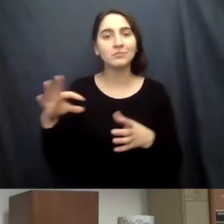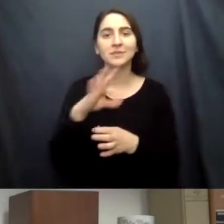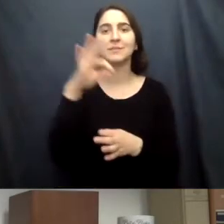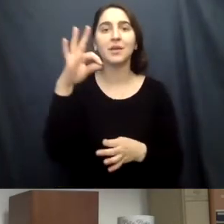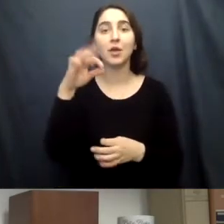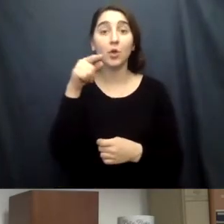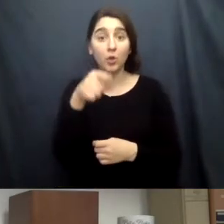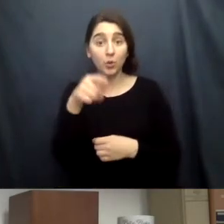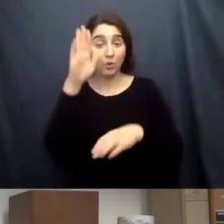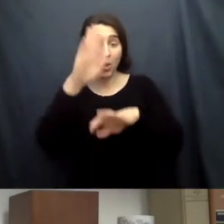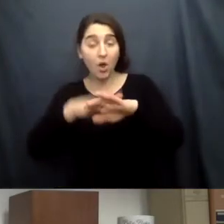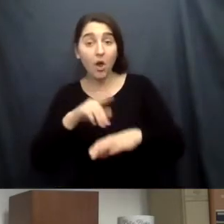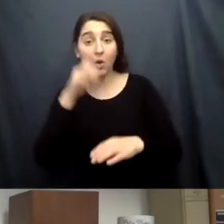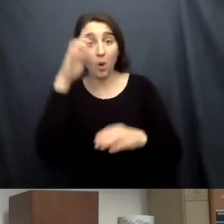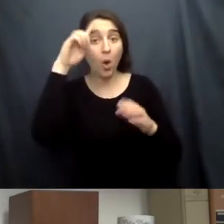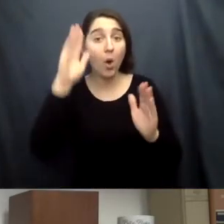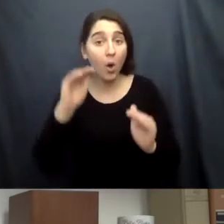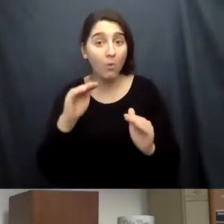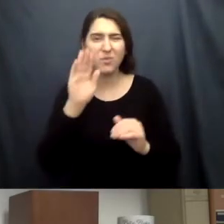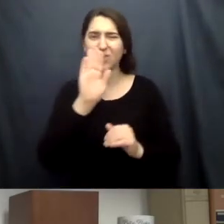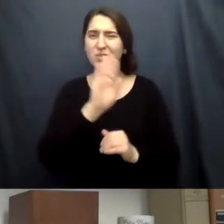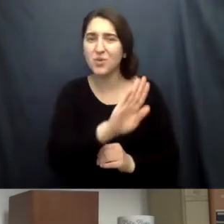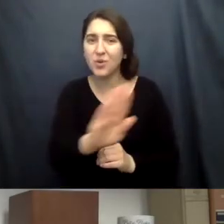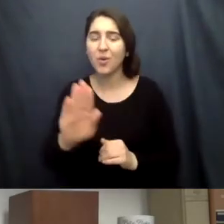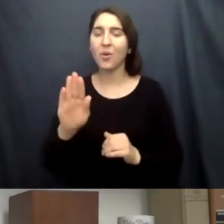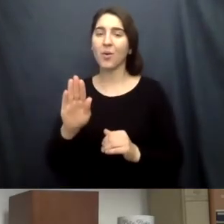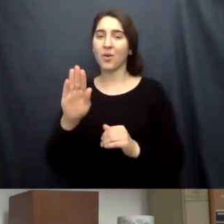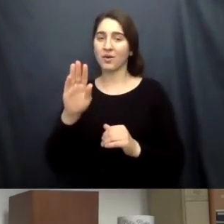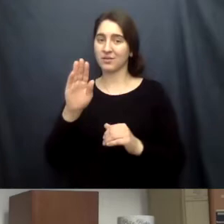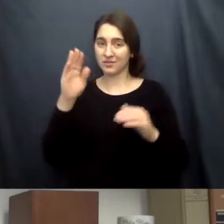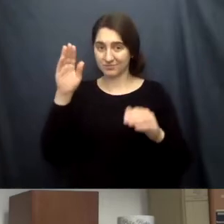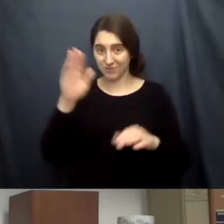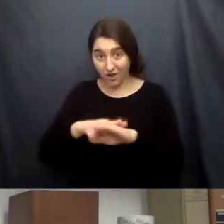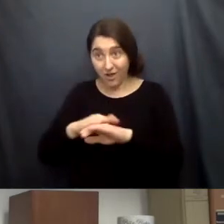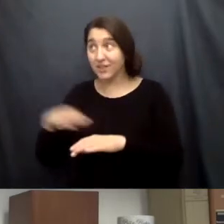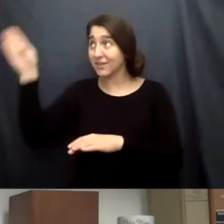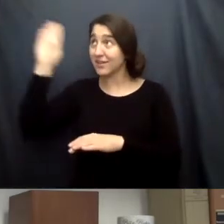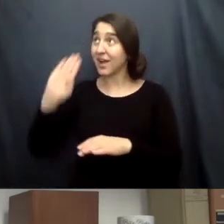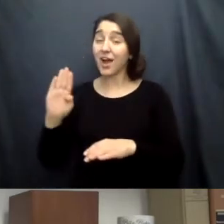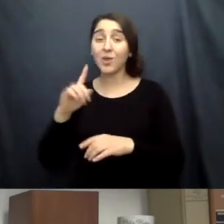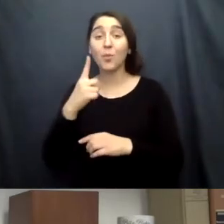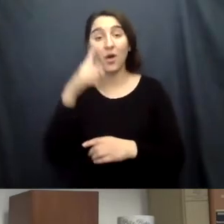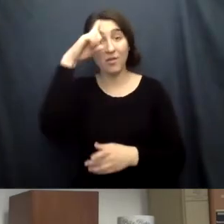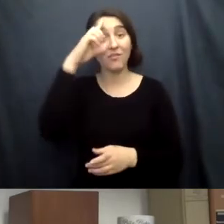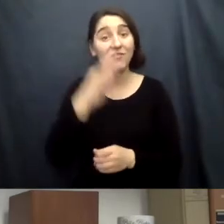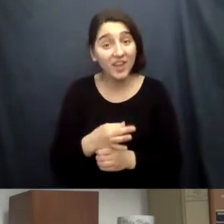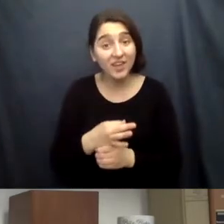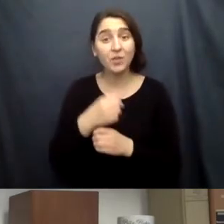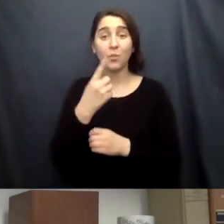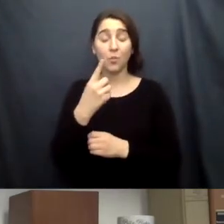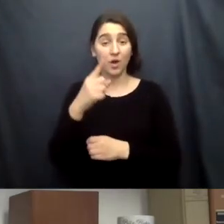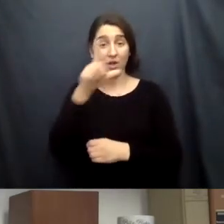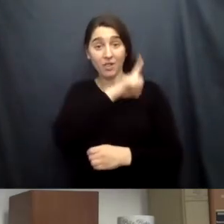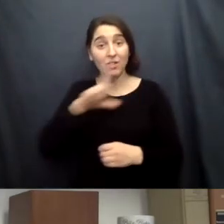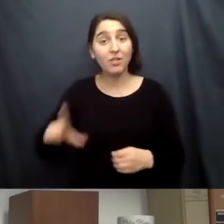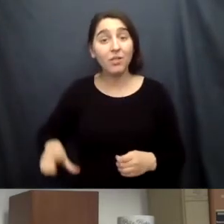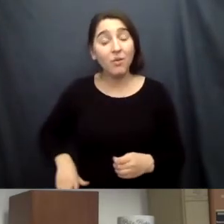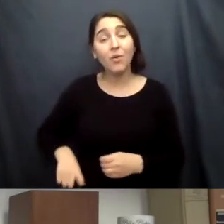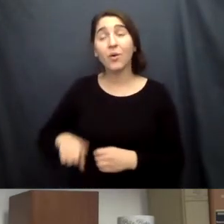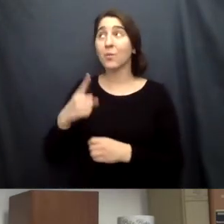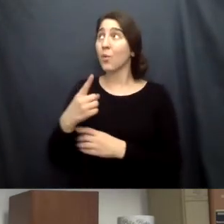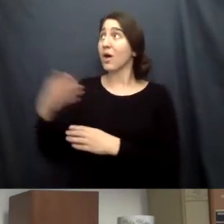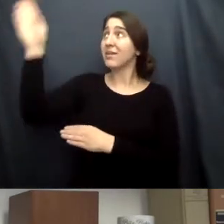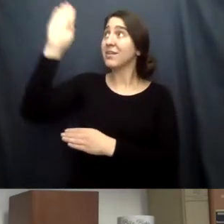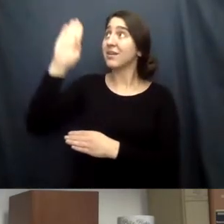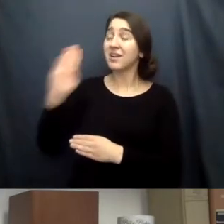one body and one spirit, just as you were called to the one hope of your calling, one Lord, one